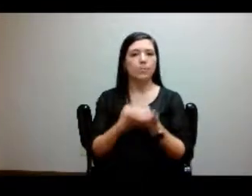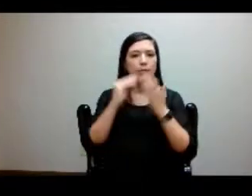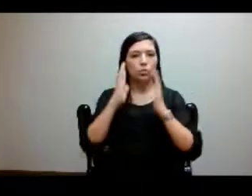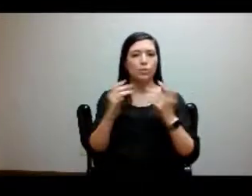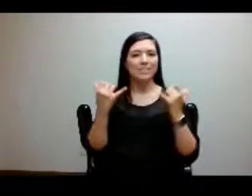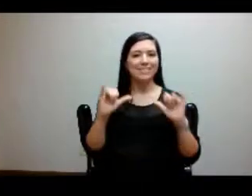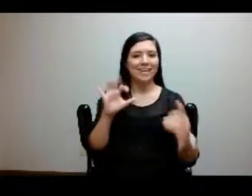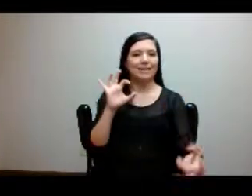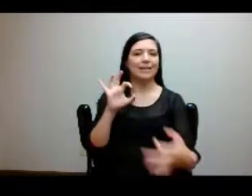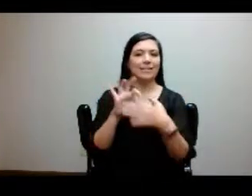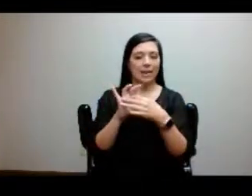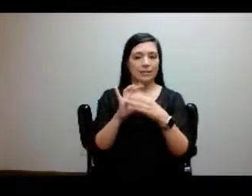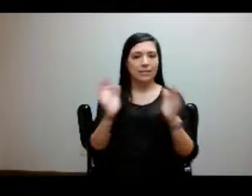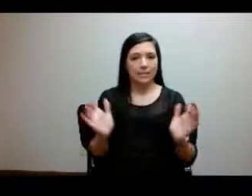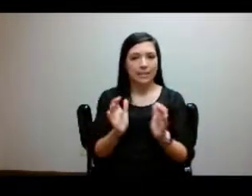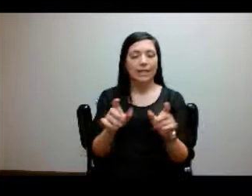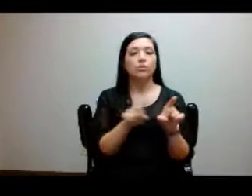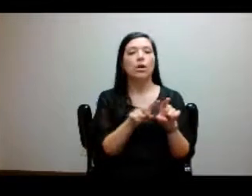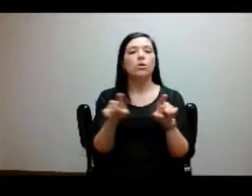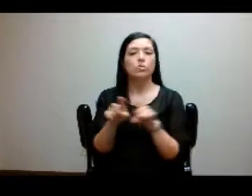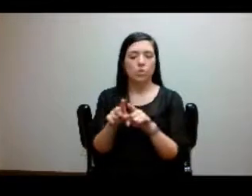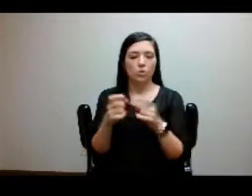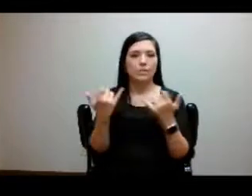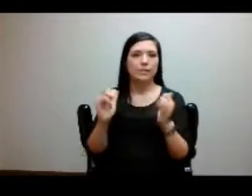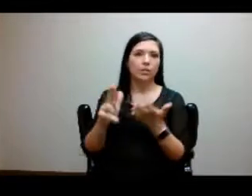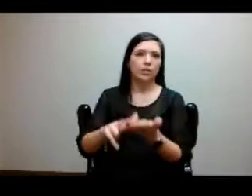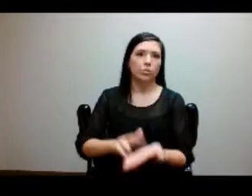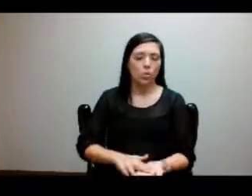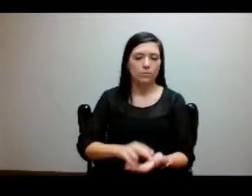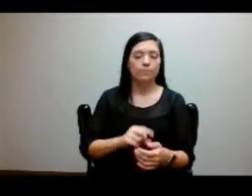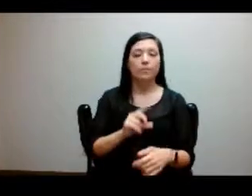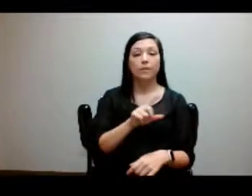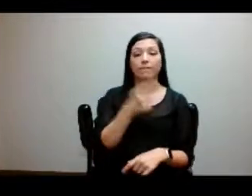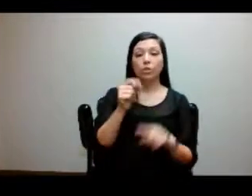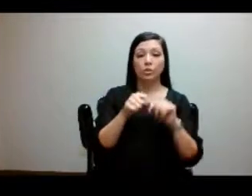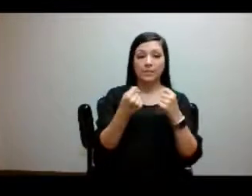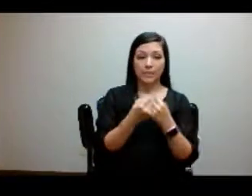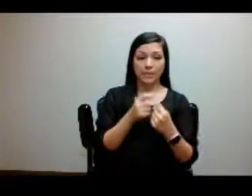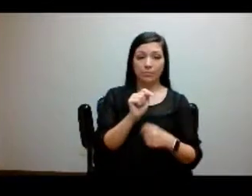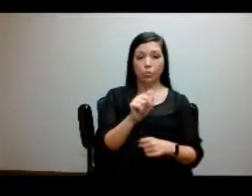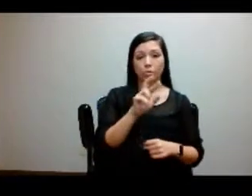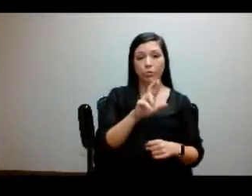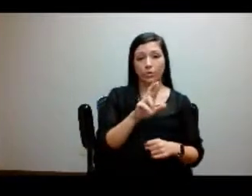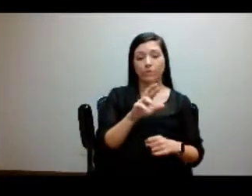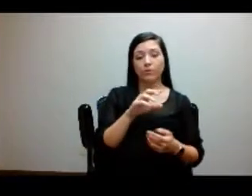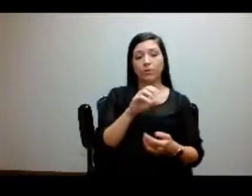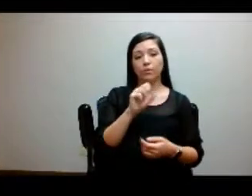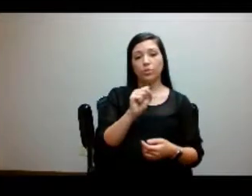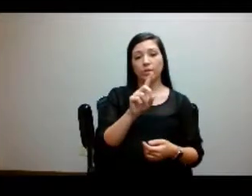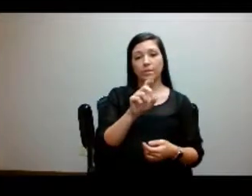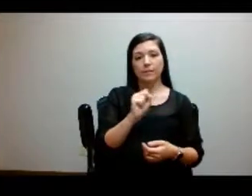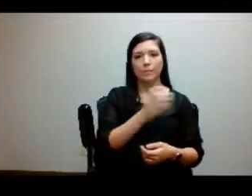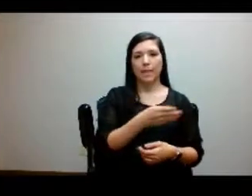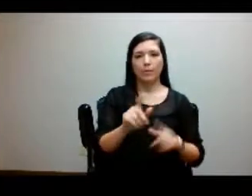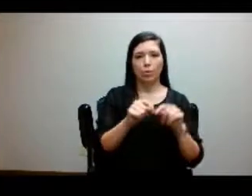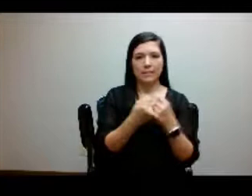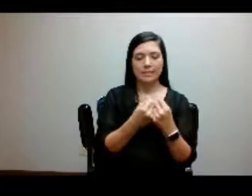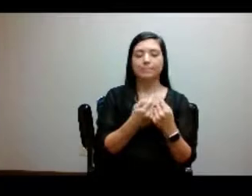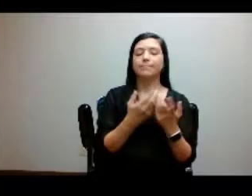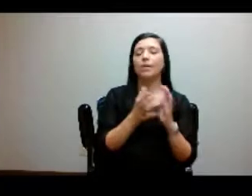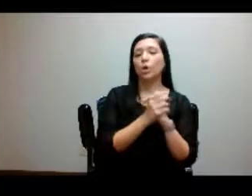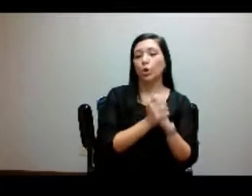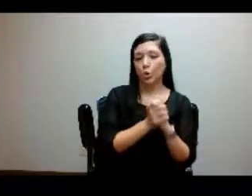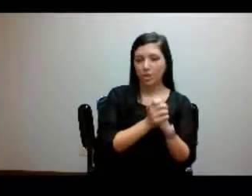and engaged and also on track to enroll. The first team is the Trinity River Student Development Services Blackboard team. Congratulations go to